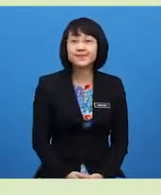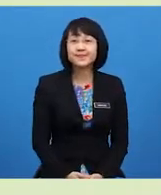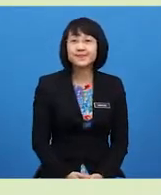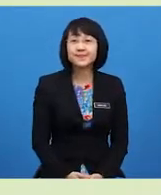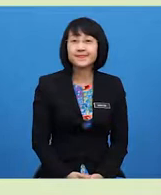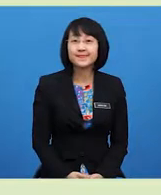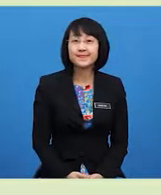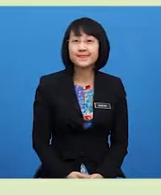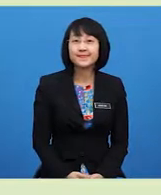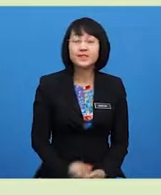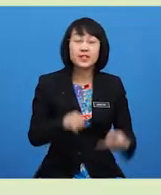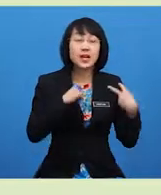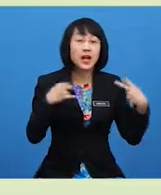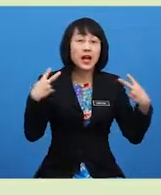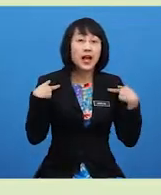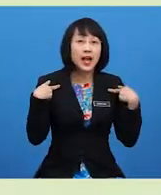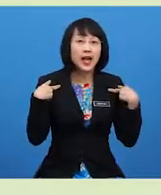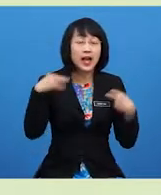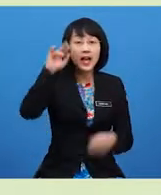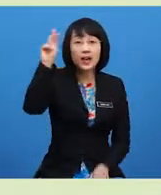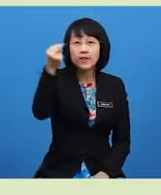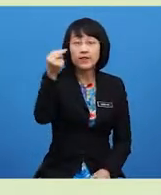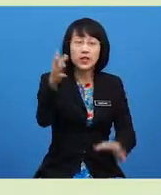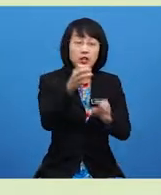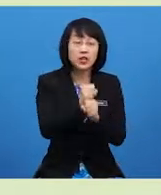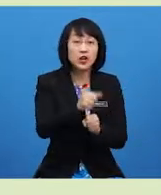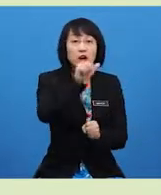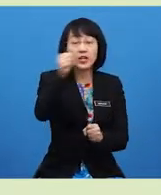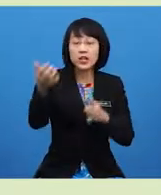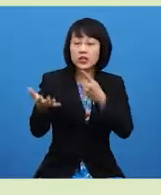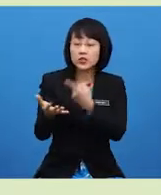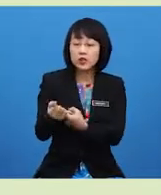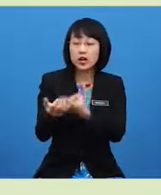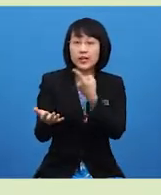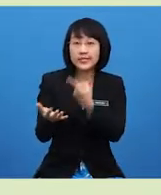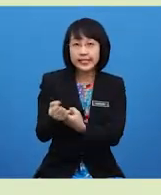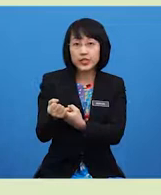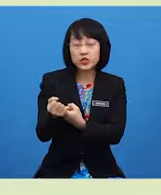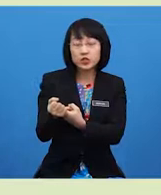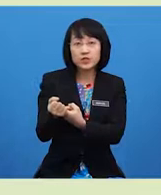I haven't got a sausage.